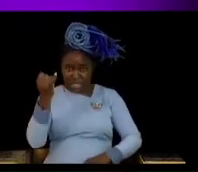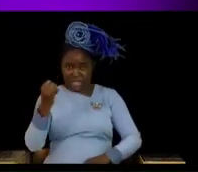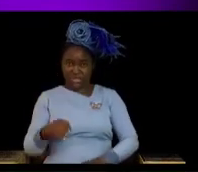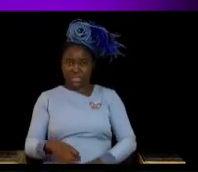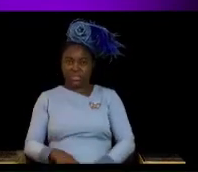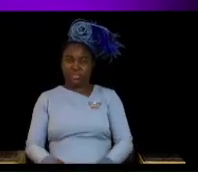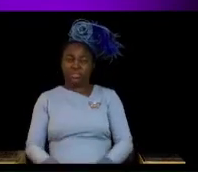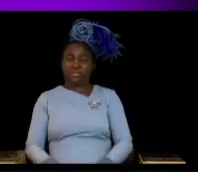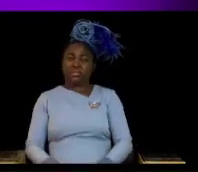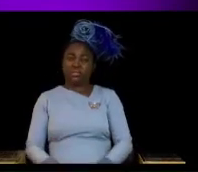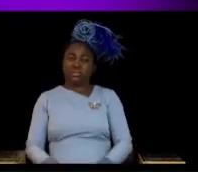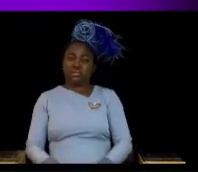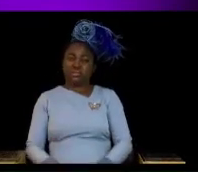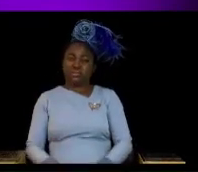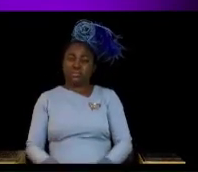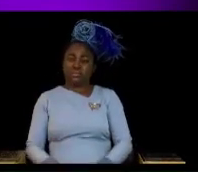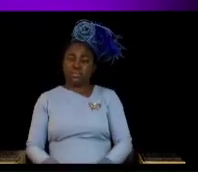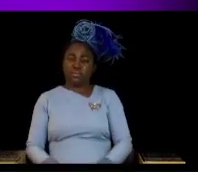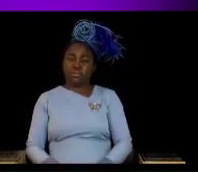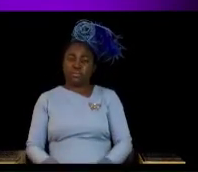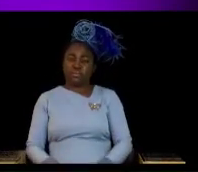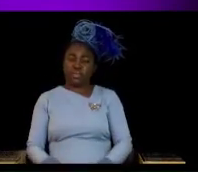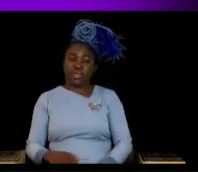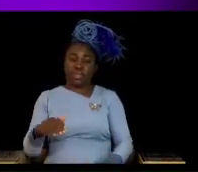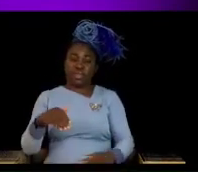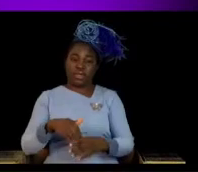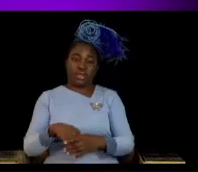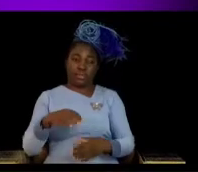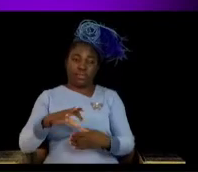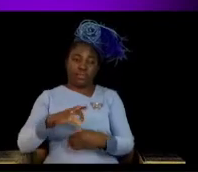intelligence. In spiritual military intelligence